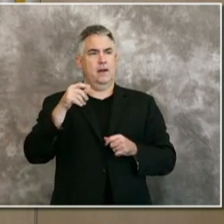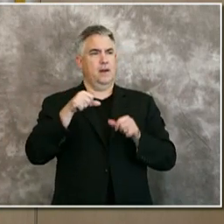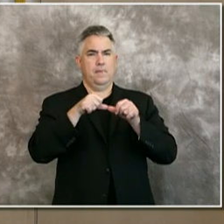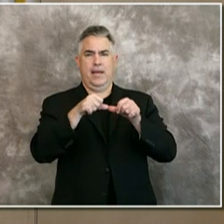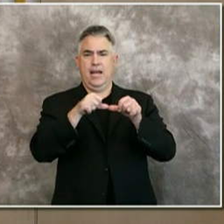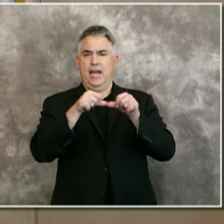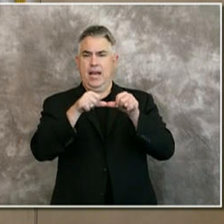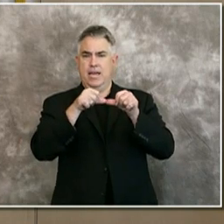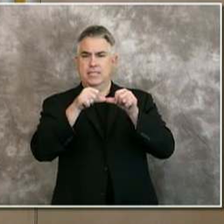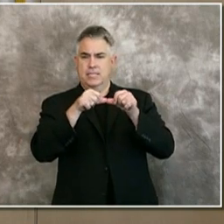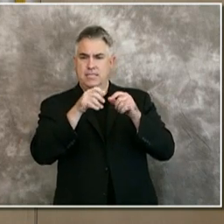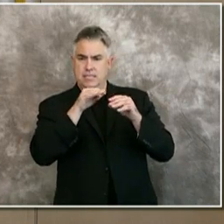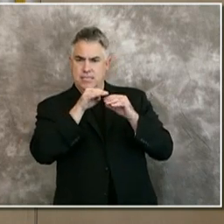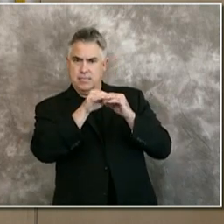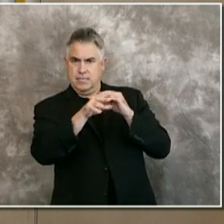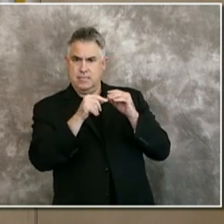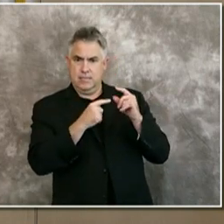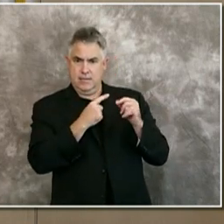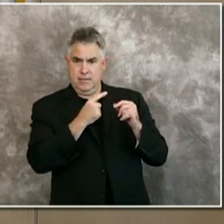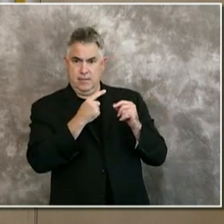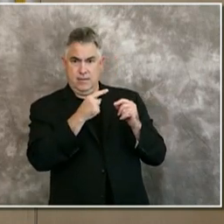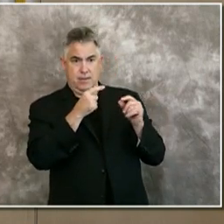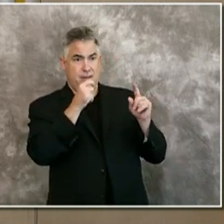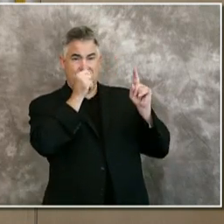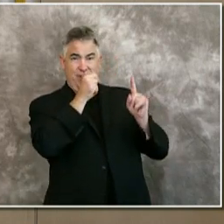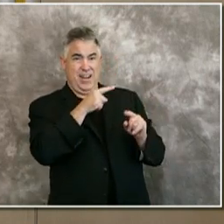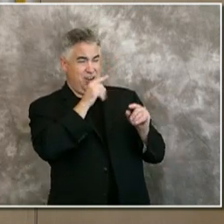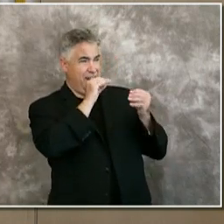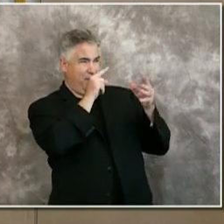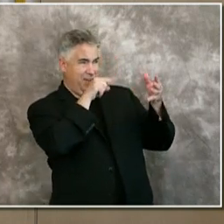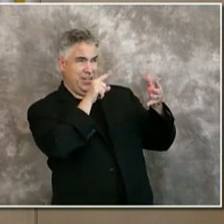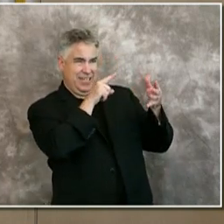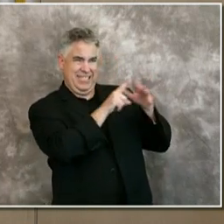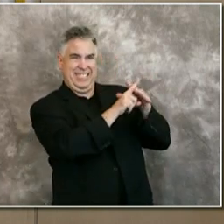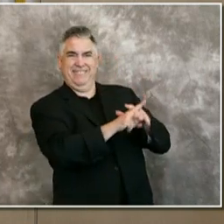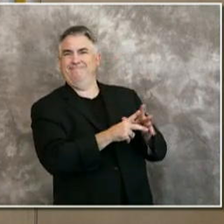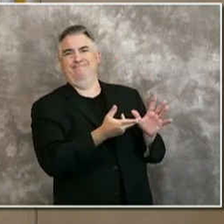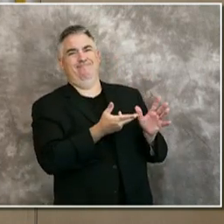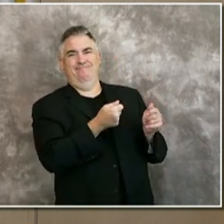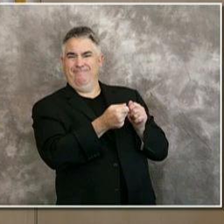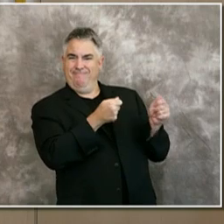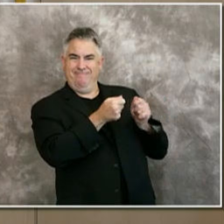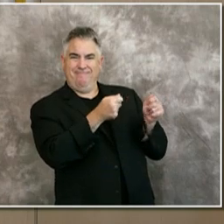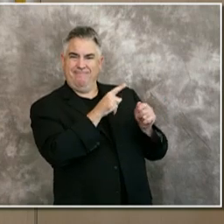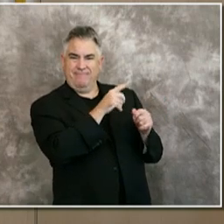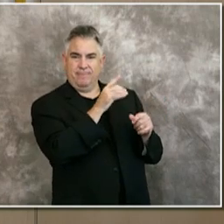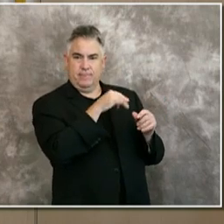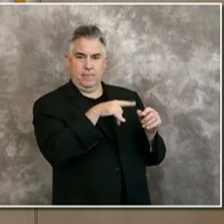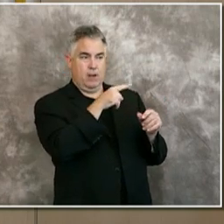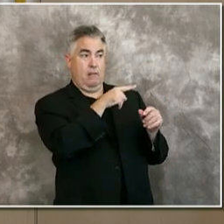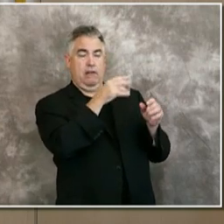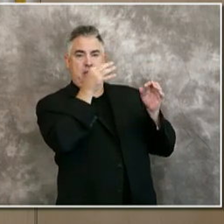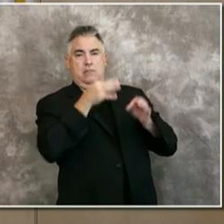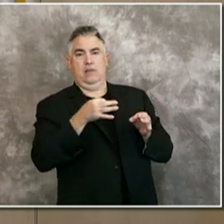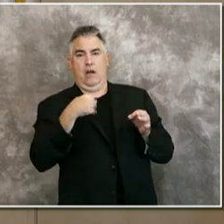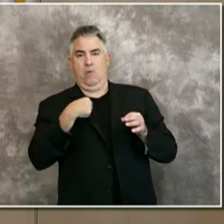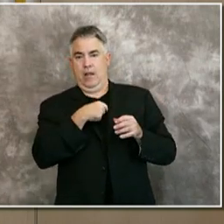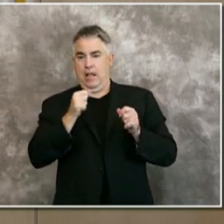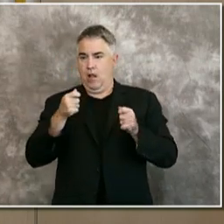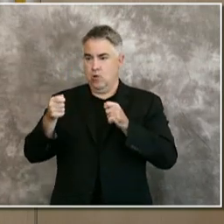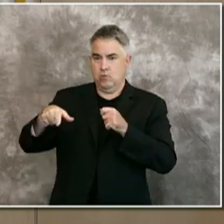changed trigger number 1 to. Again, that is the metric that the county has placed the county on the state watch